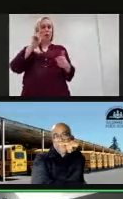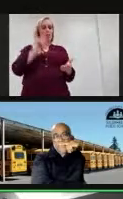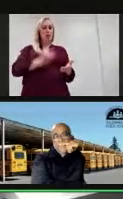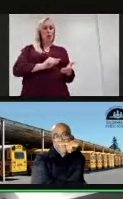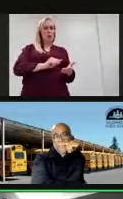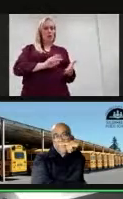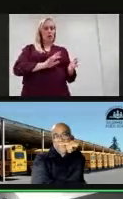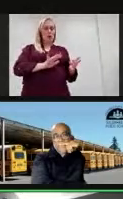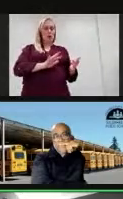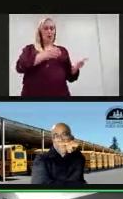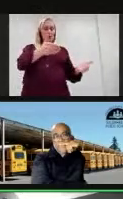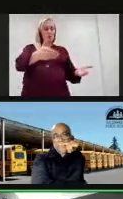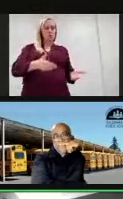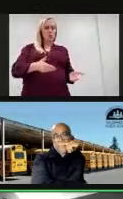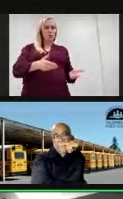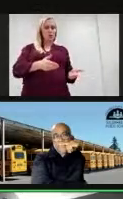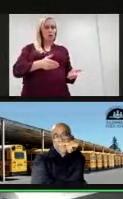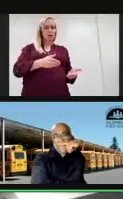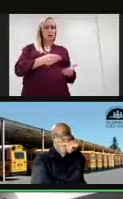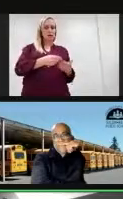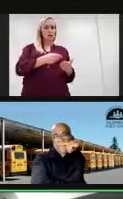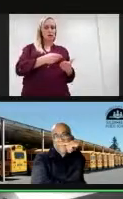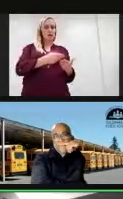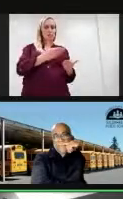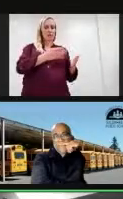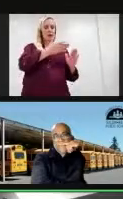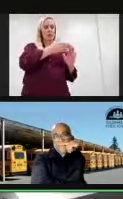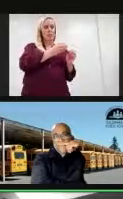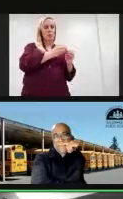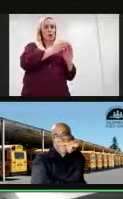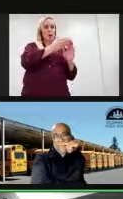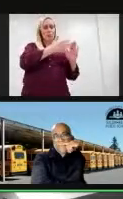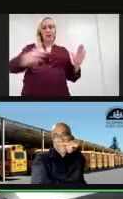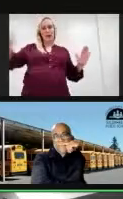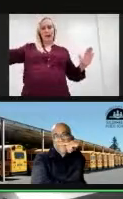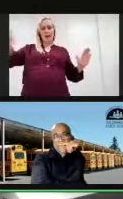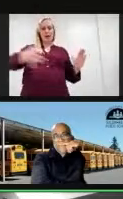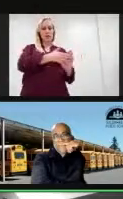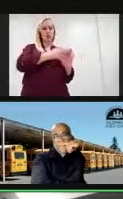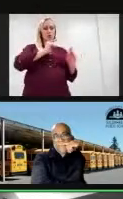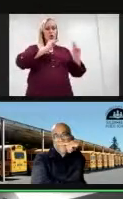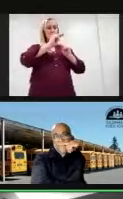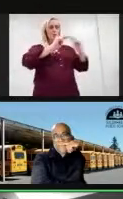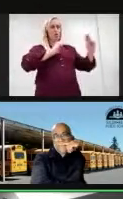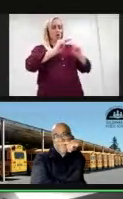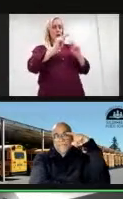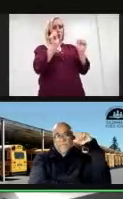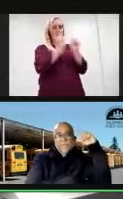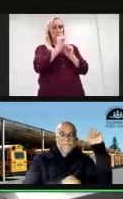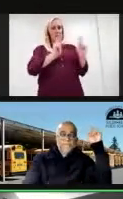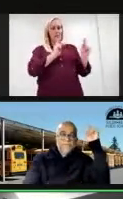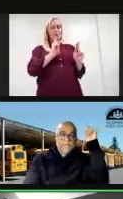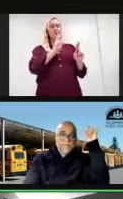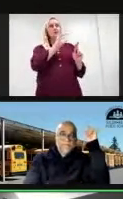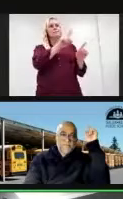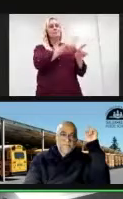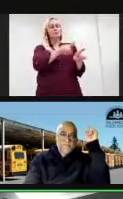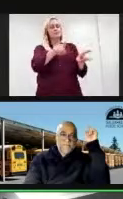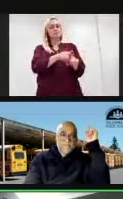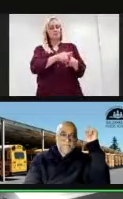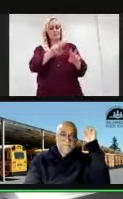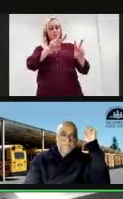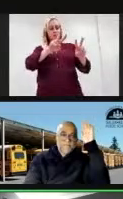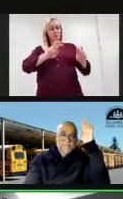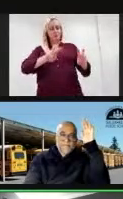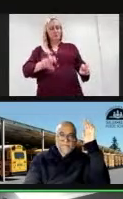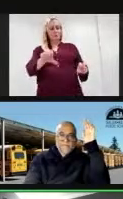or introduction, then that would give us more range in which to negotiate with the individuals. And also looking at some other